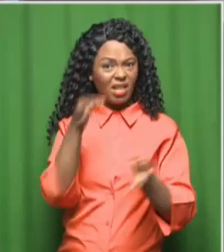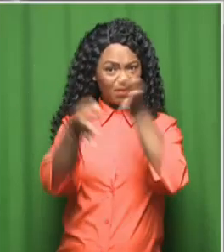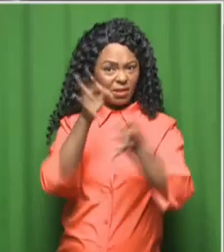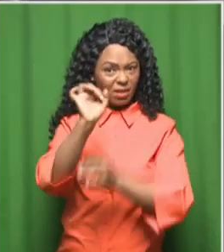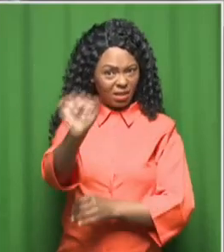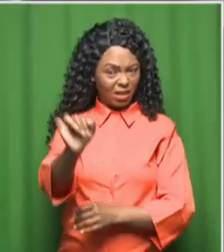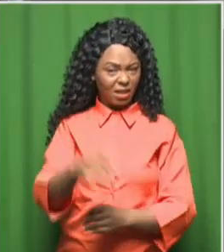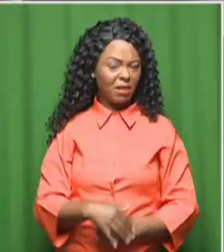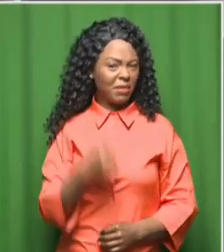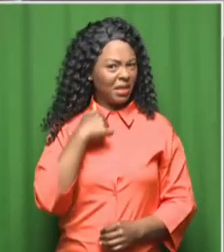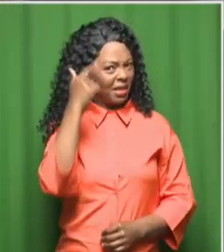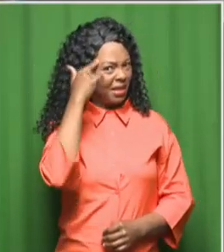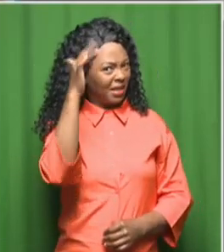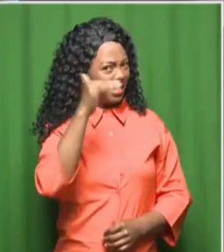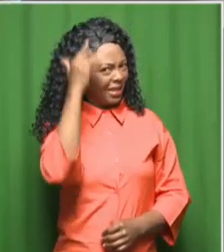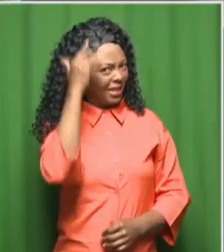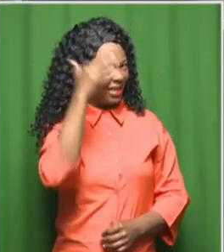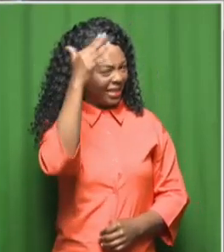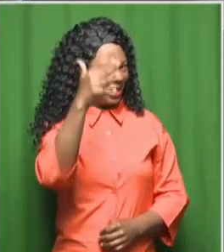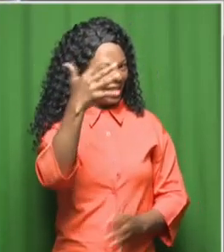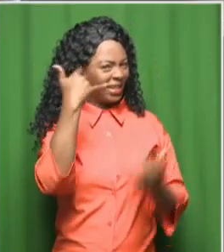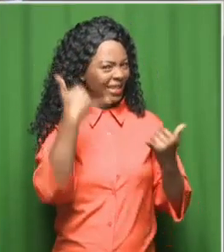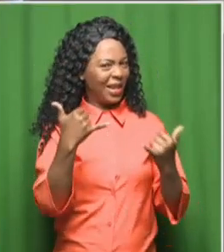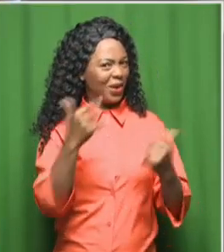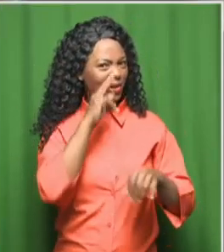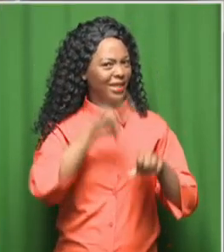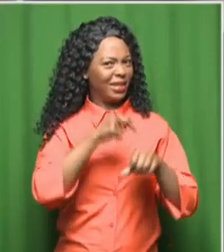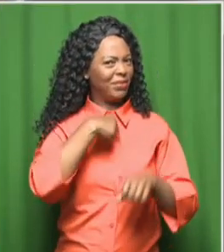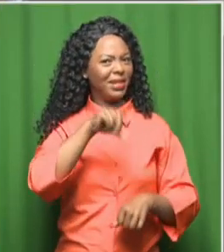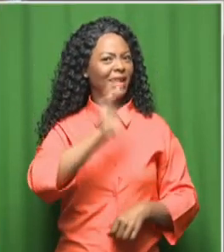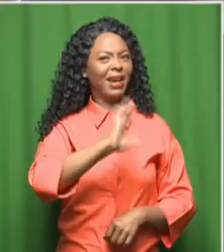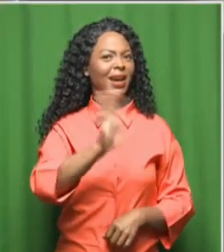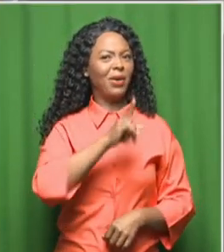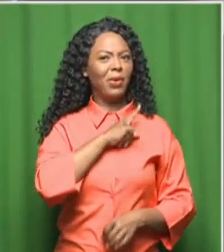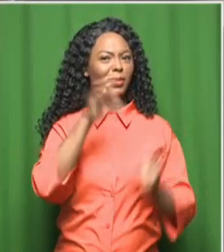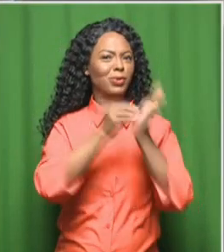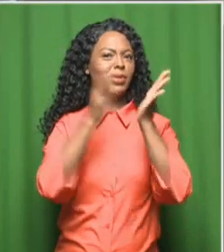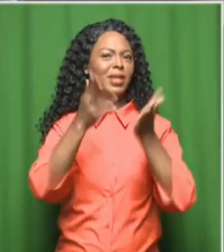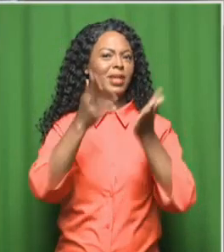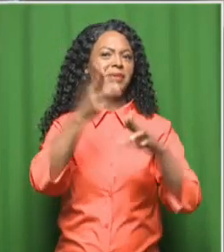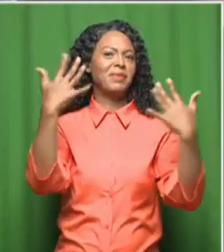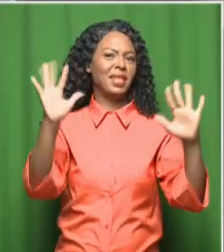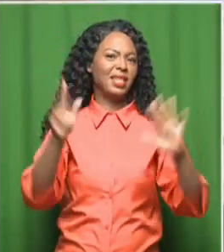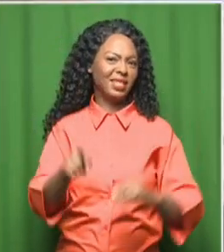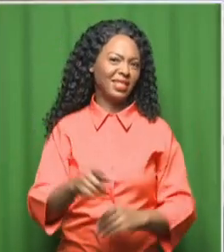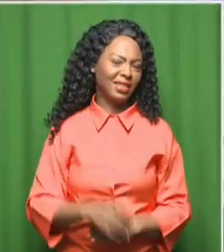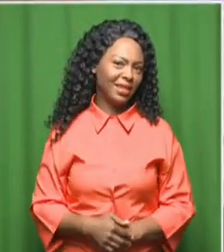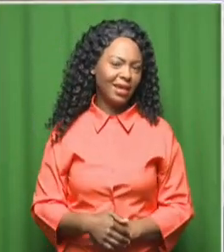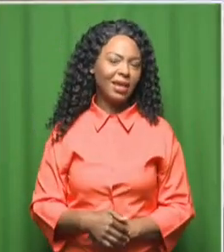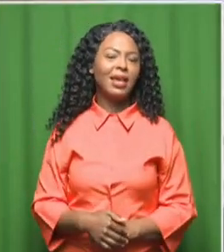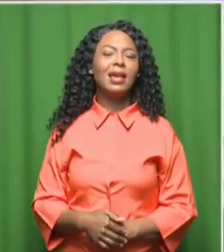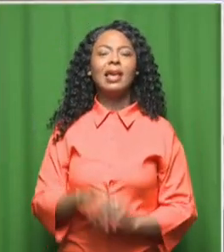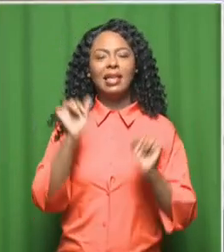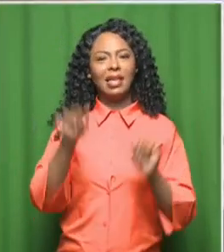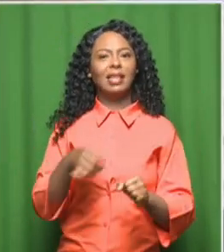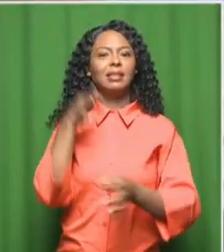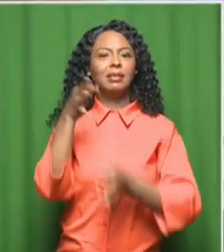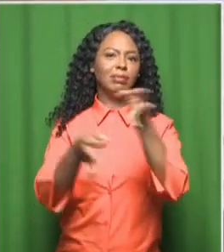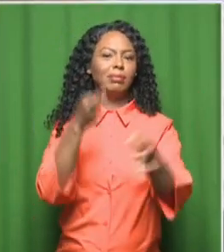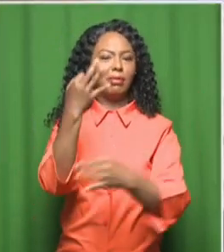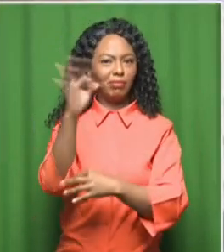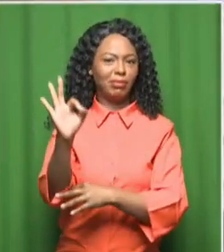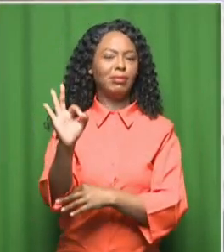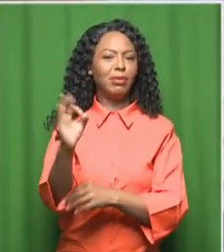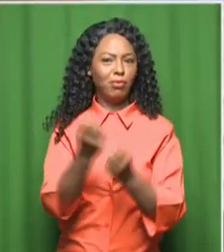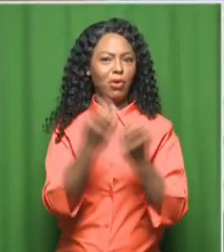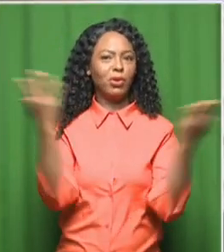thinking to myself, you don't need me here this morning. You've got all your answers from the students. So by and large, that they are correct. So the